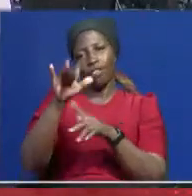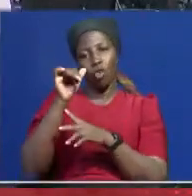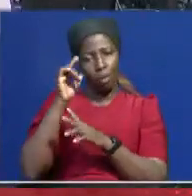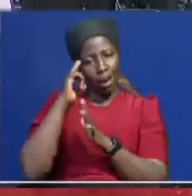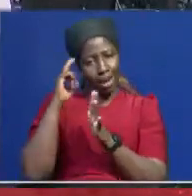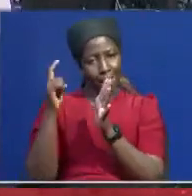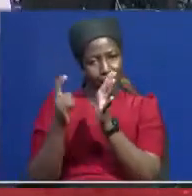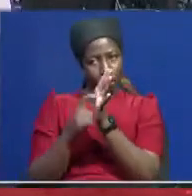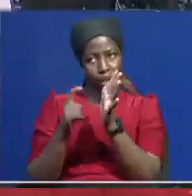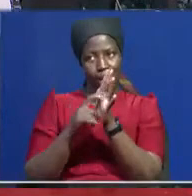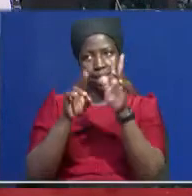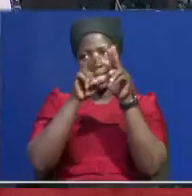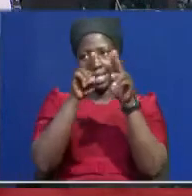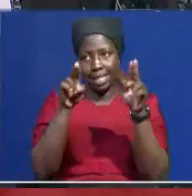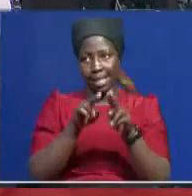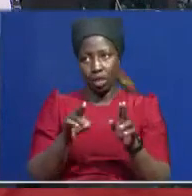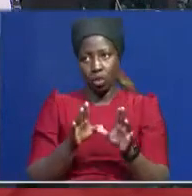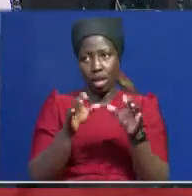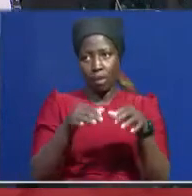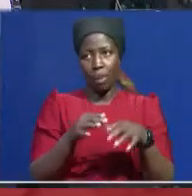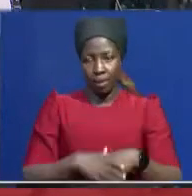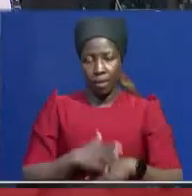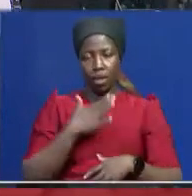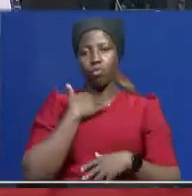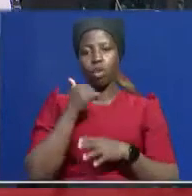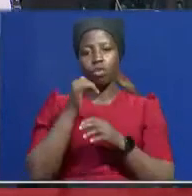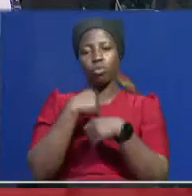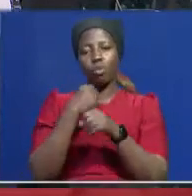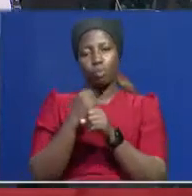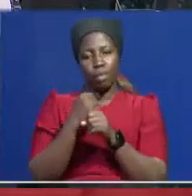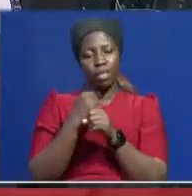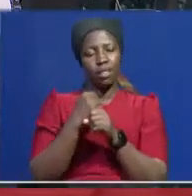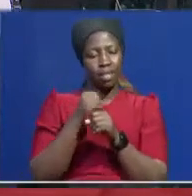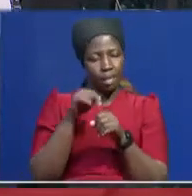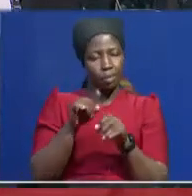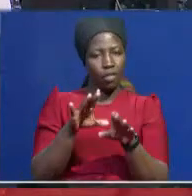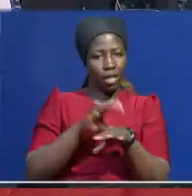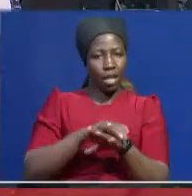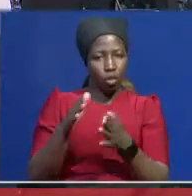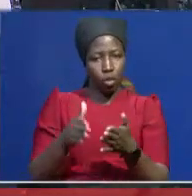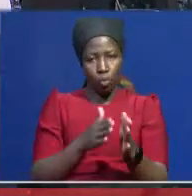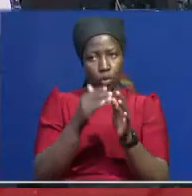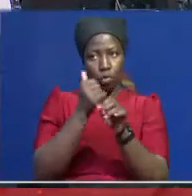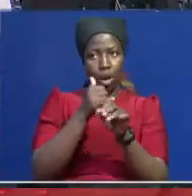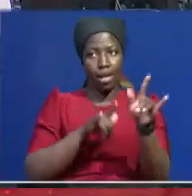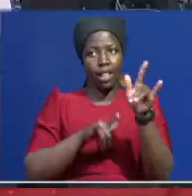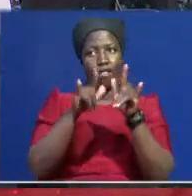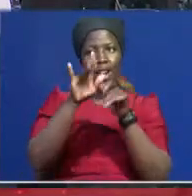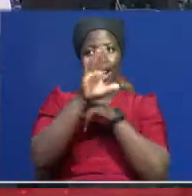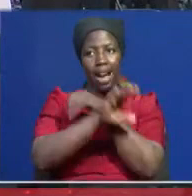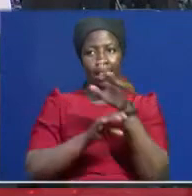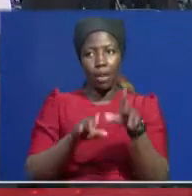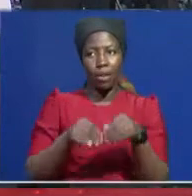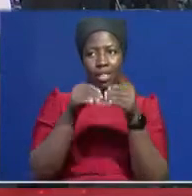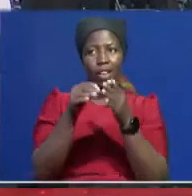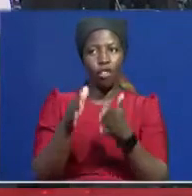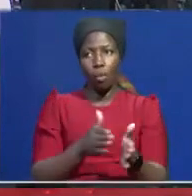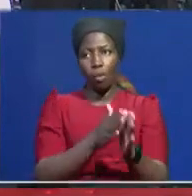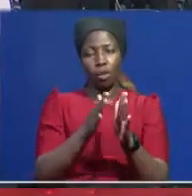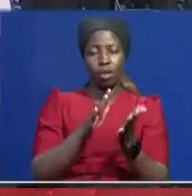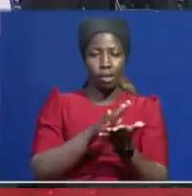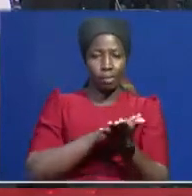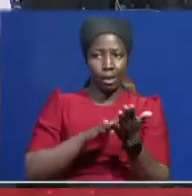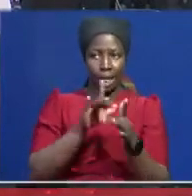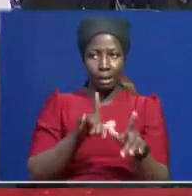I want to make this experience, want to have the opportunity to work abroad. So we offer this opportunity. Basically, the